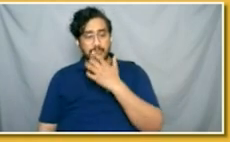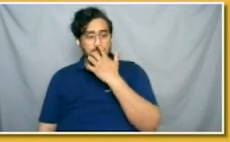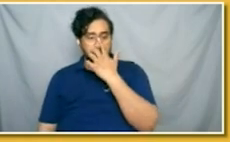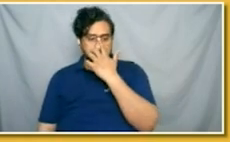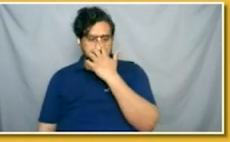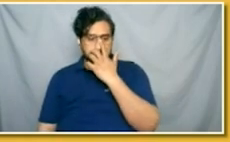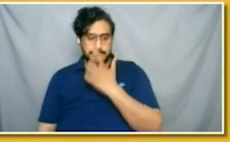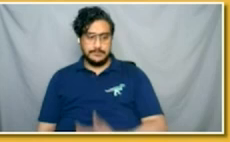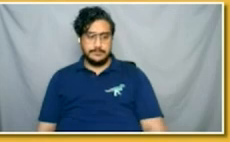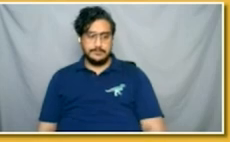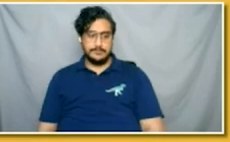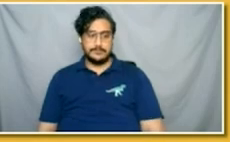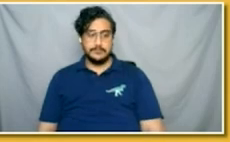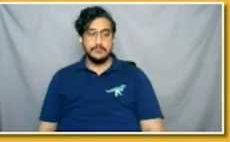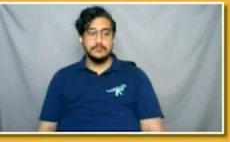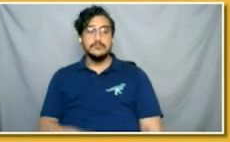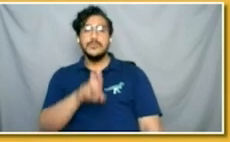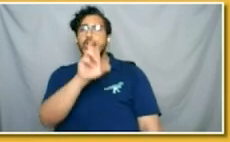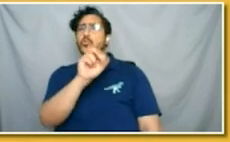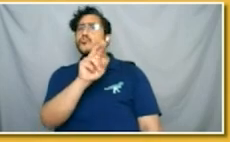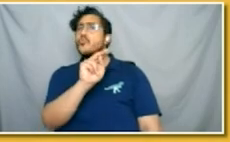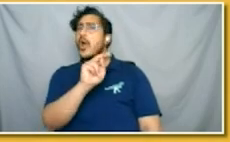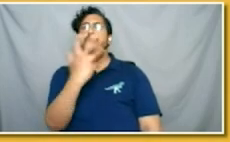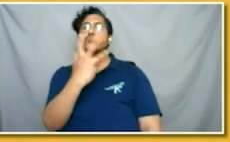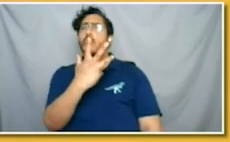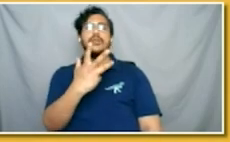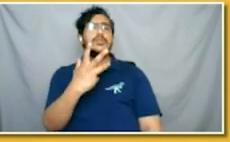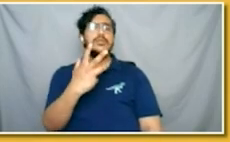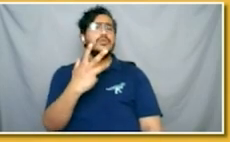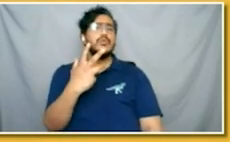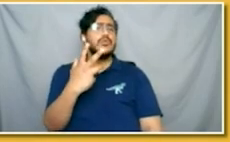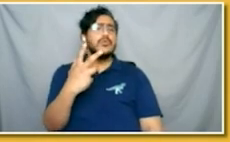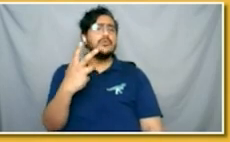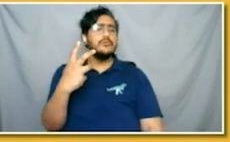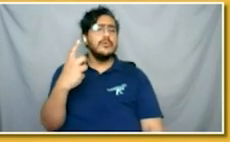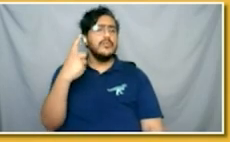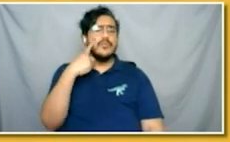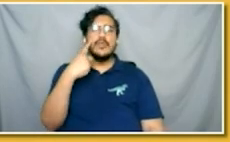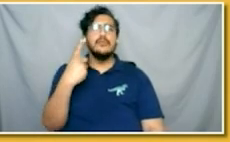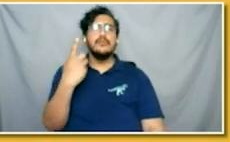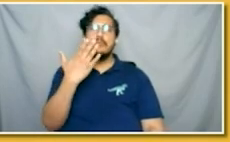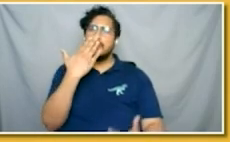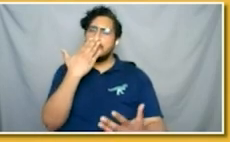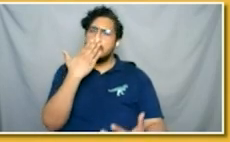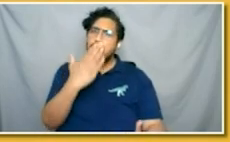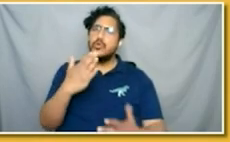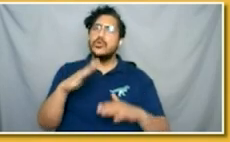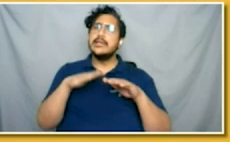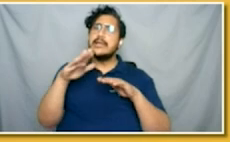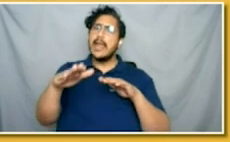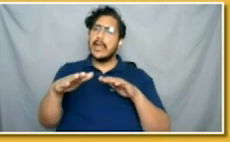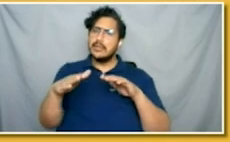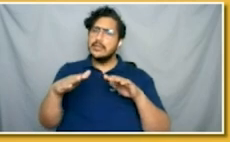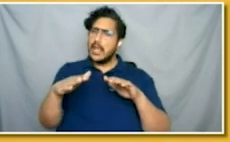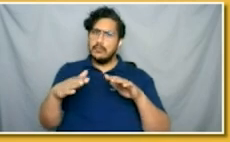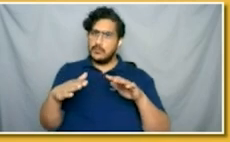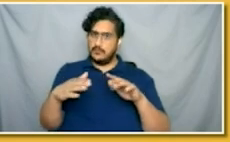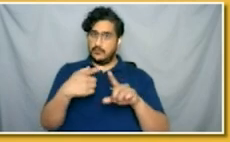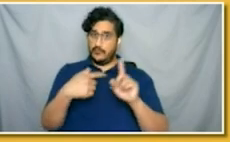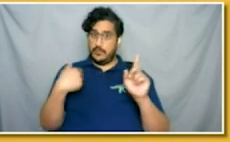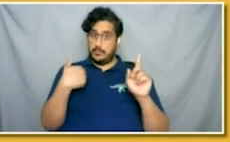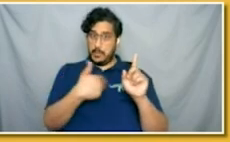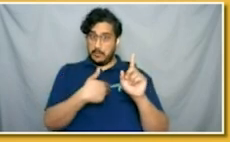And Ron, what do you sort of also see as some really concrete next steps and ways that, you know, our members, but also the general public can be